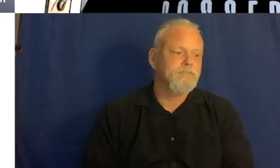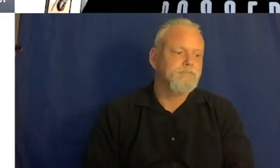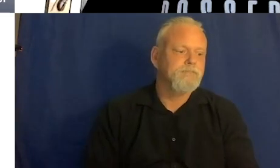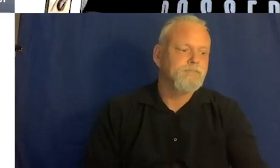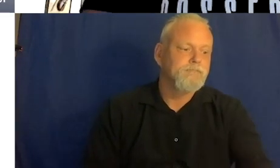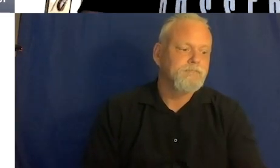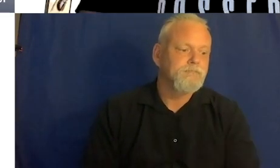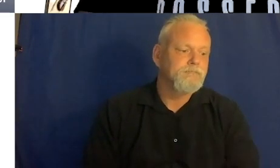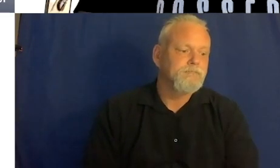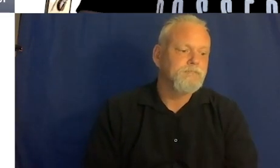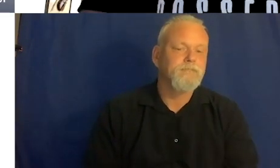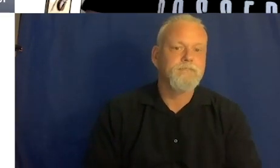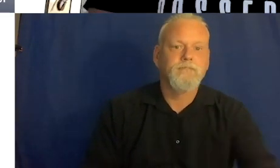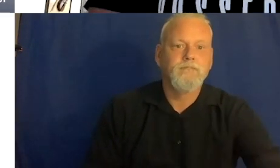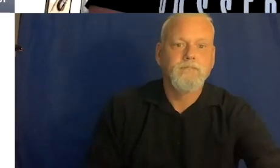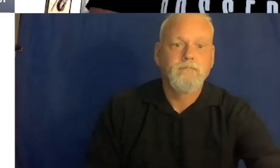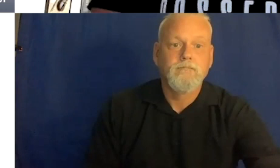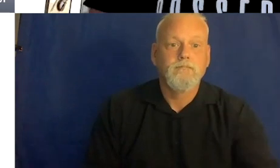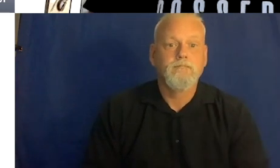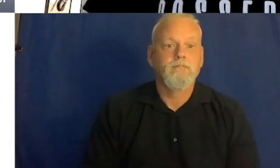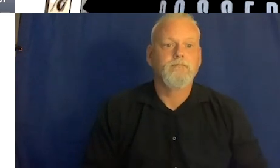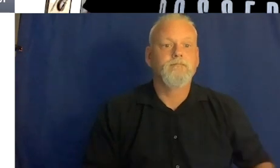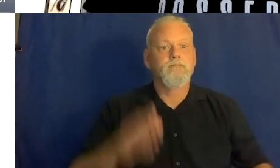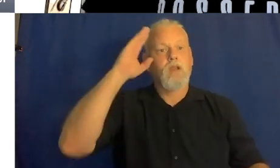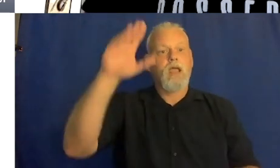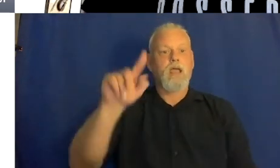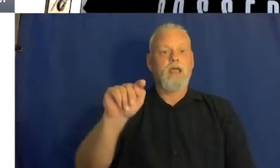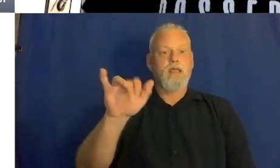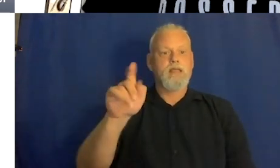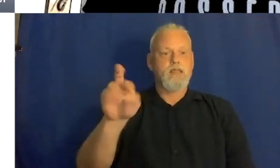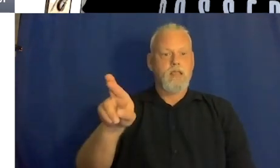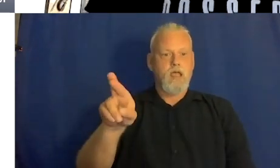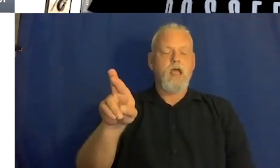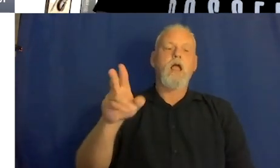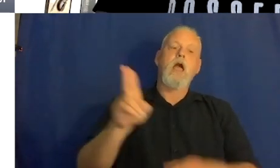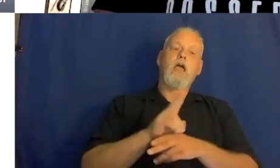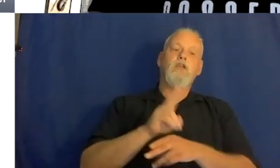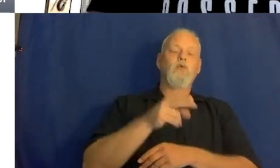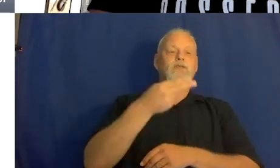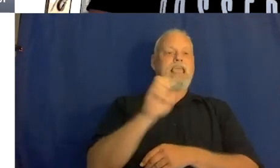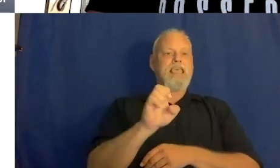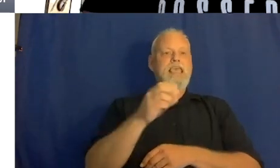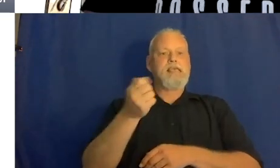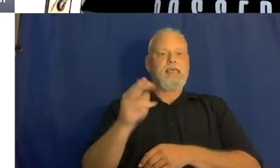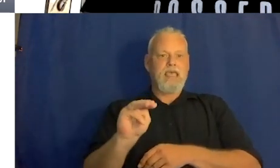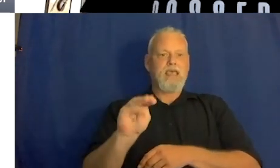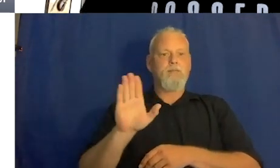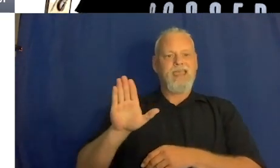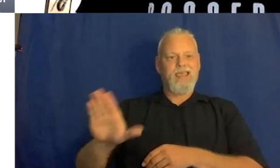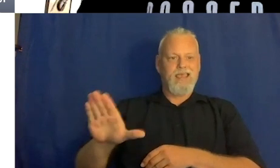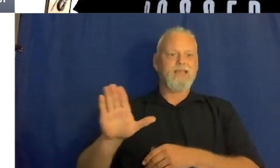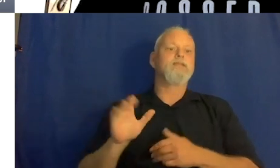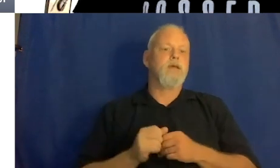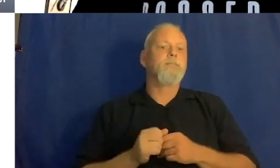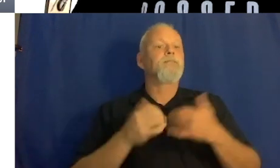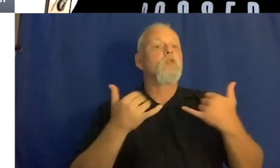Hello, everyone. My name is Tyler Termier, and I use he, him, his pronouns. Today, I'm serving as the moderator